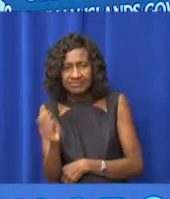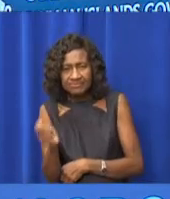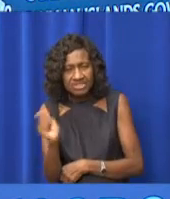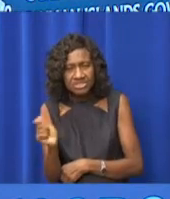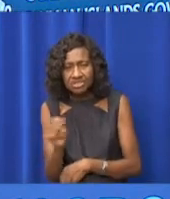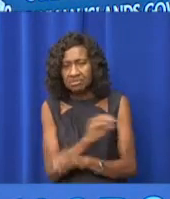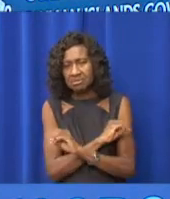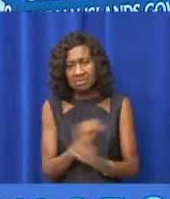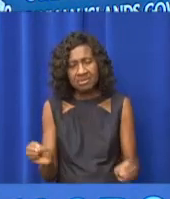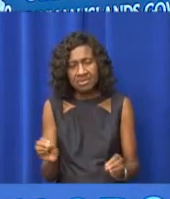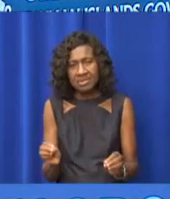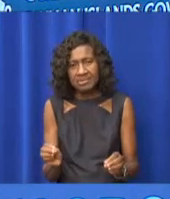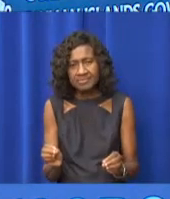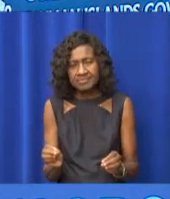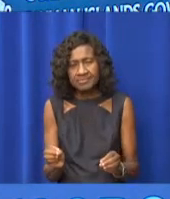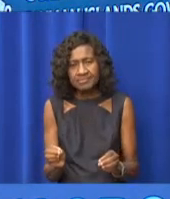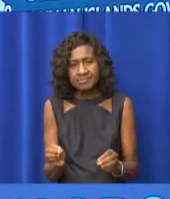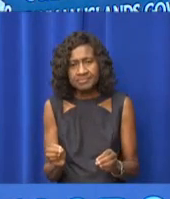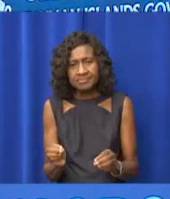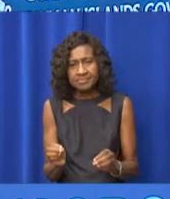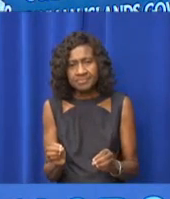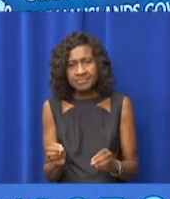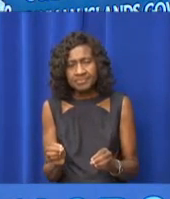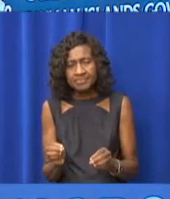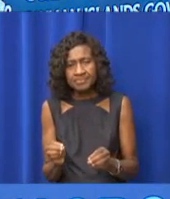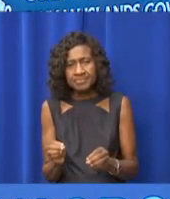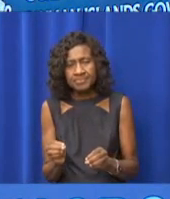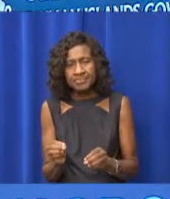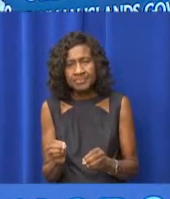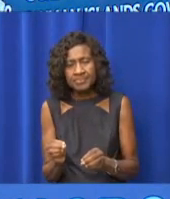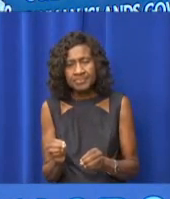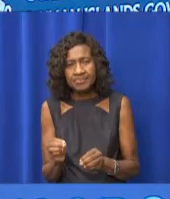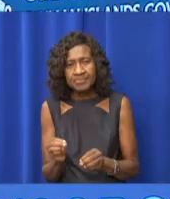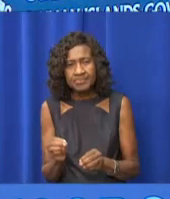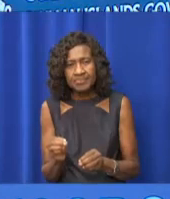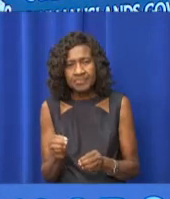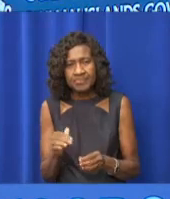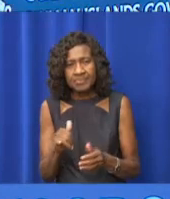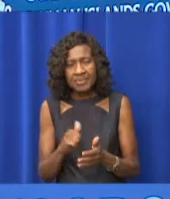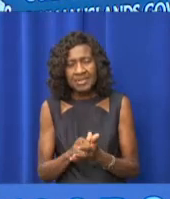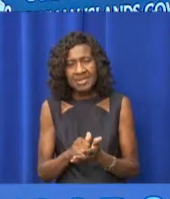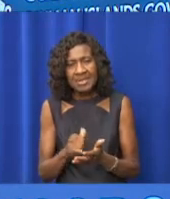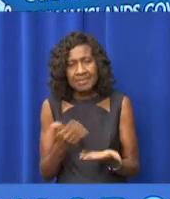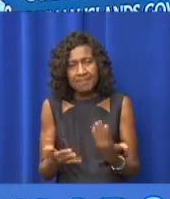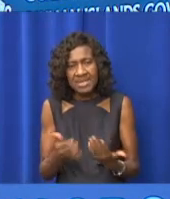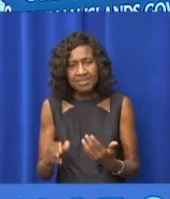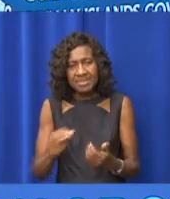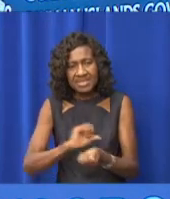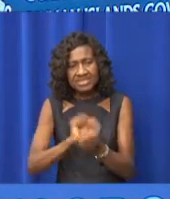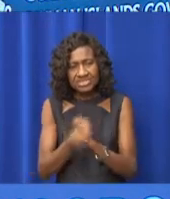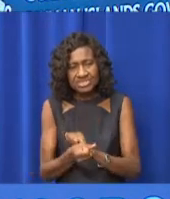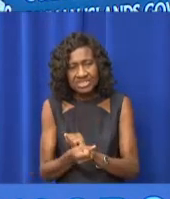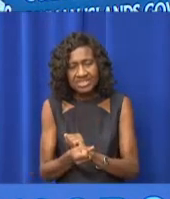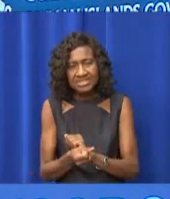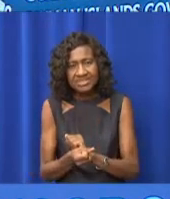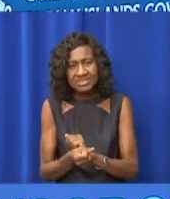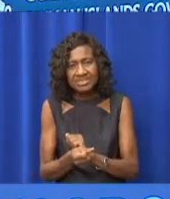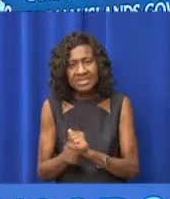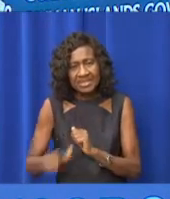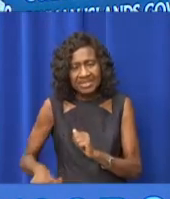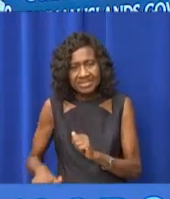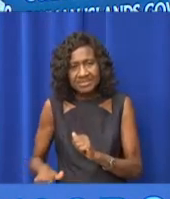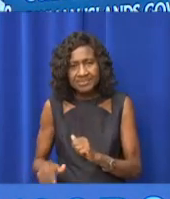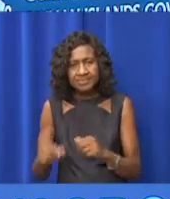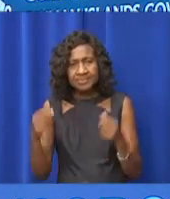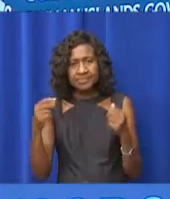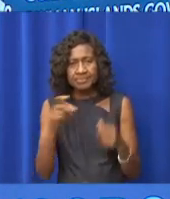of marine activity. Of course, as you heard earlier, that may be changed in the coming days. The commissioner is also reminding the